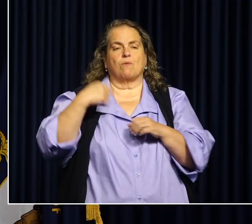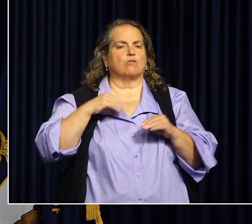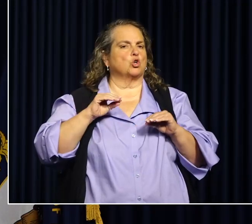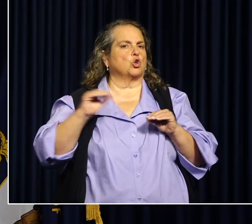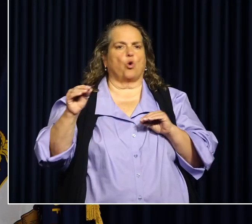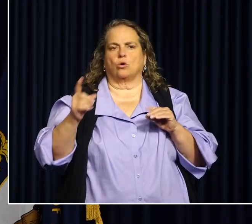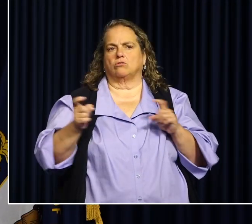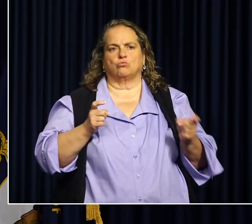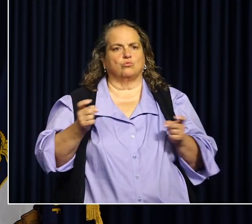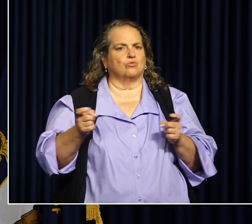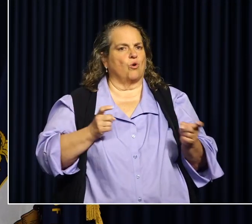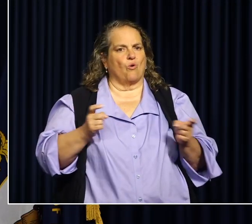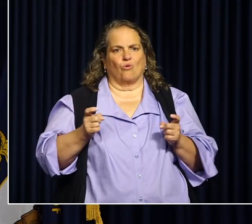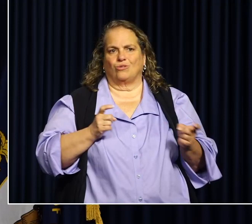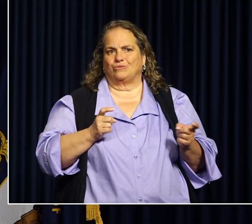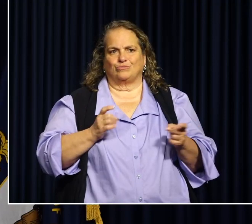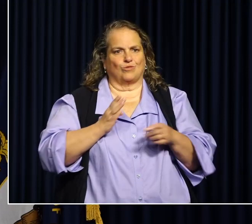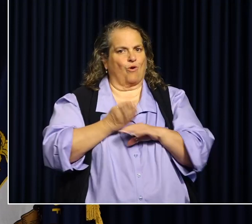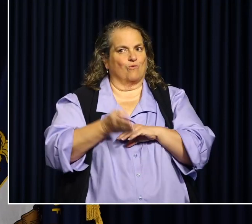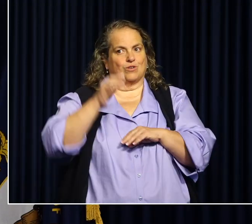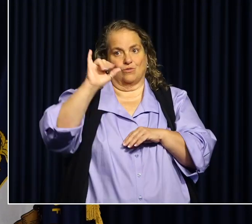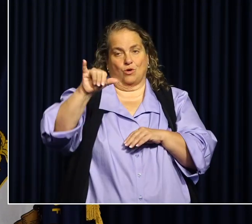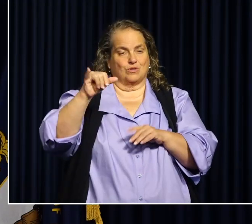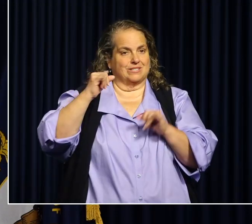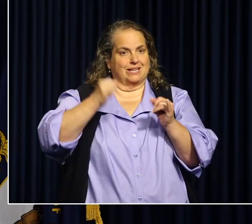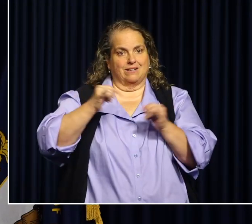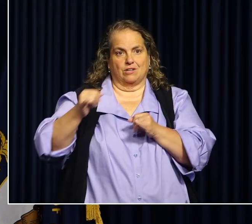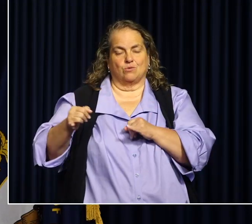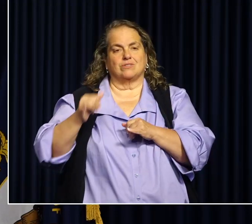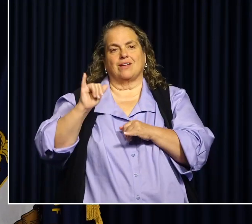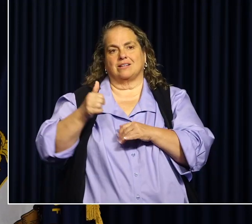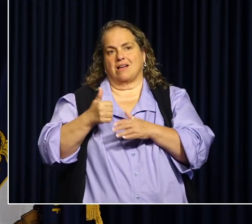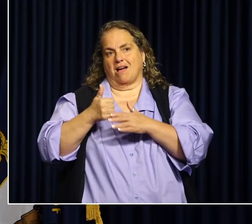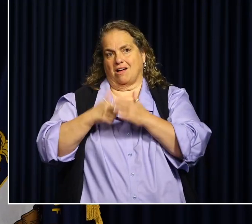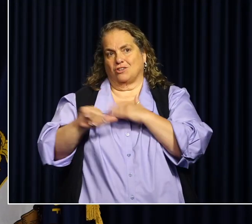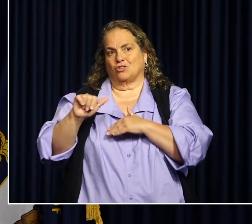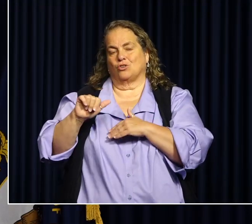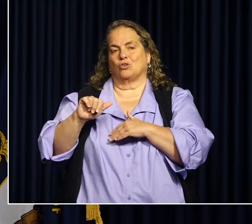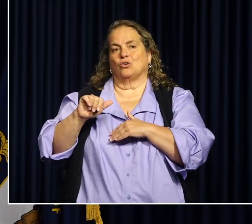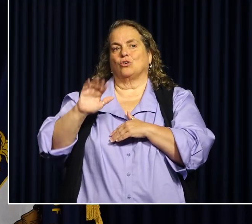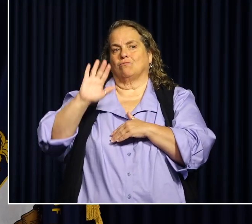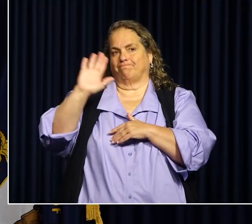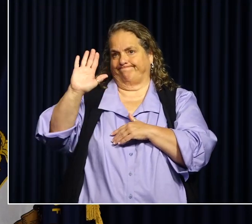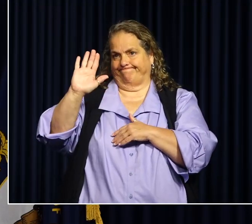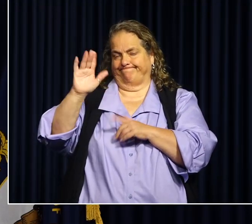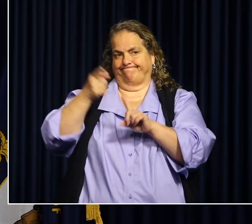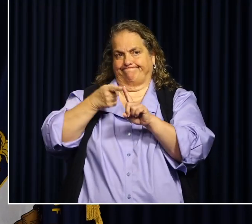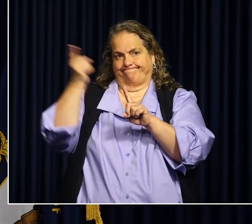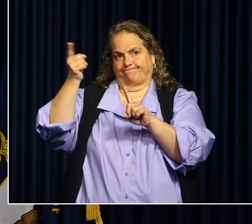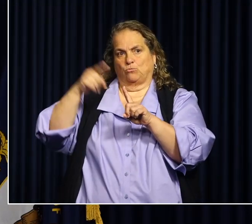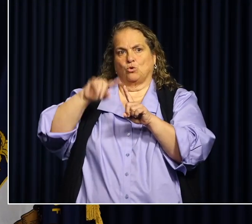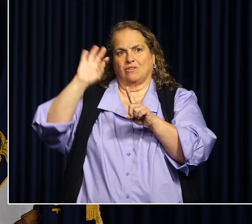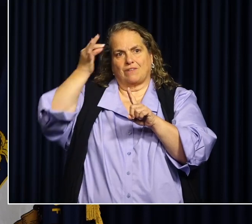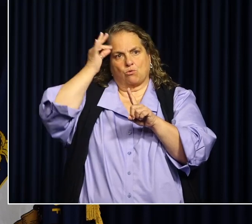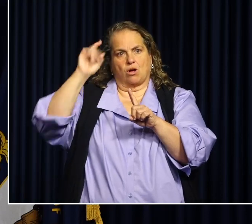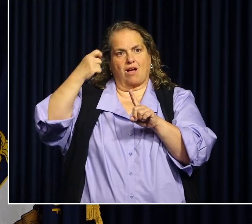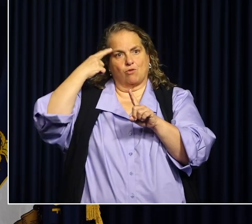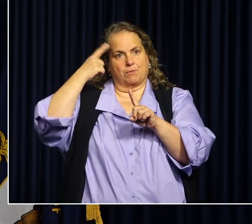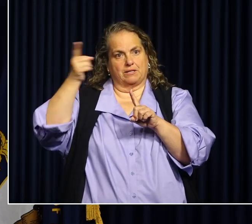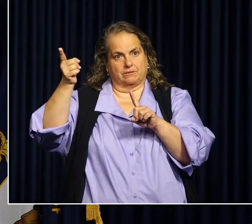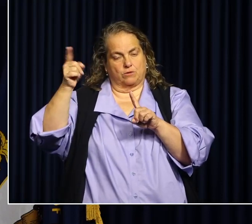control over those individuals, which are under the sole jurisdiction of the federal government. Now,